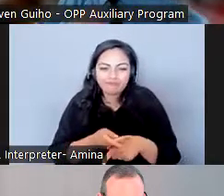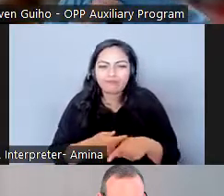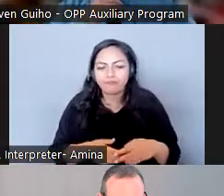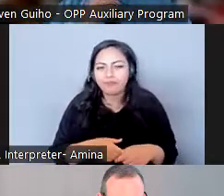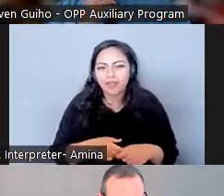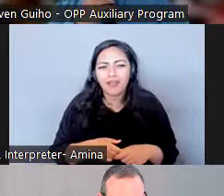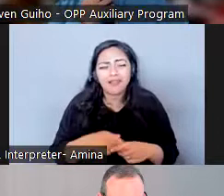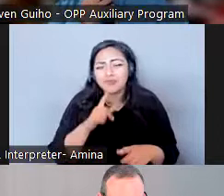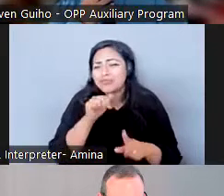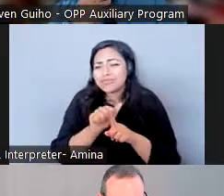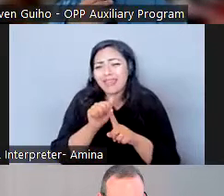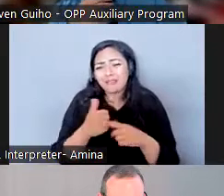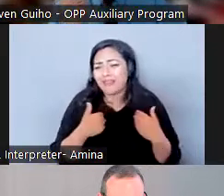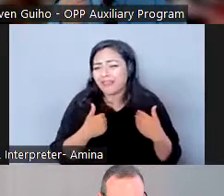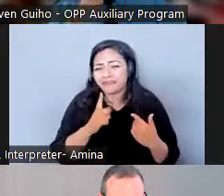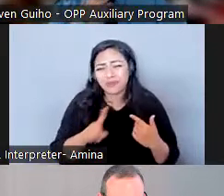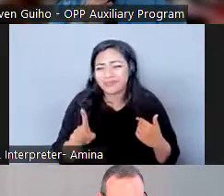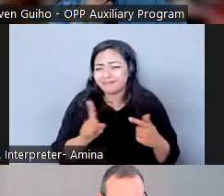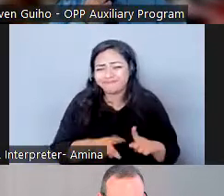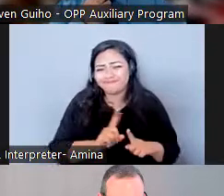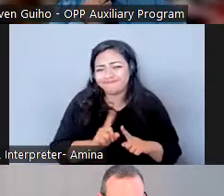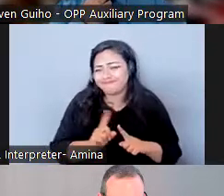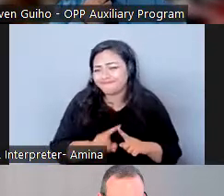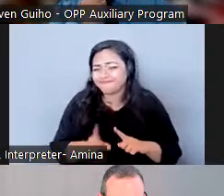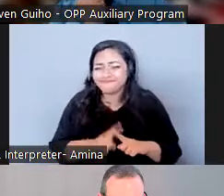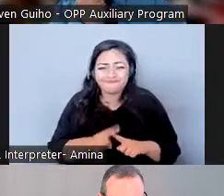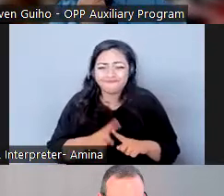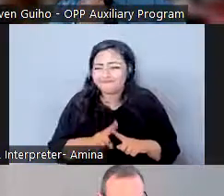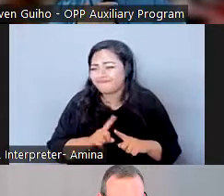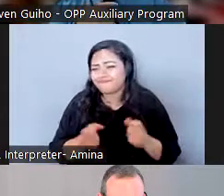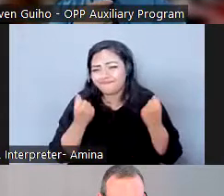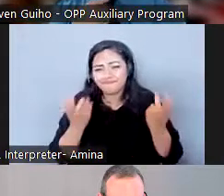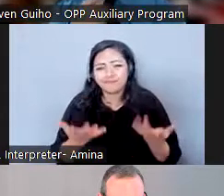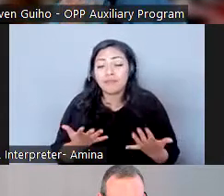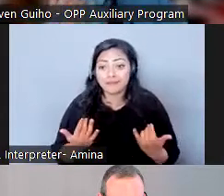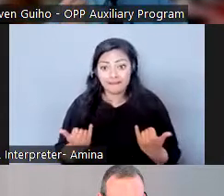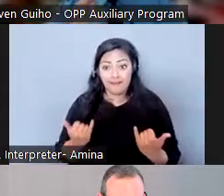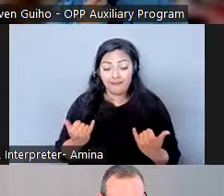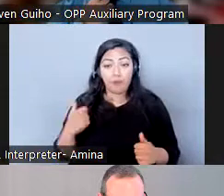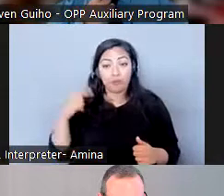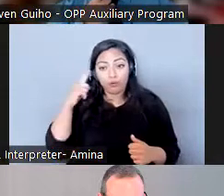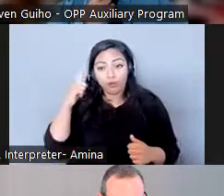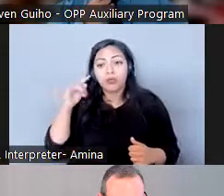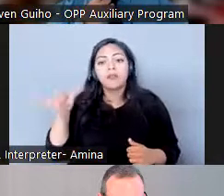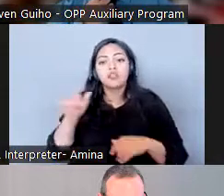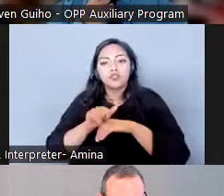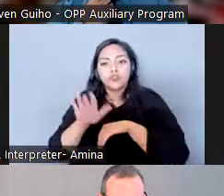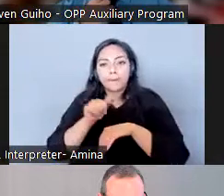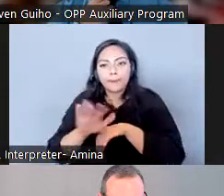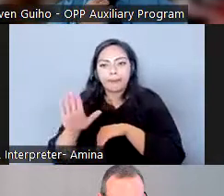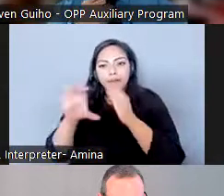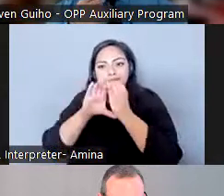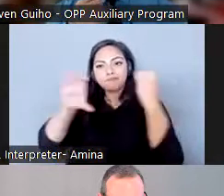There's it's scams for everything. There's one right now with shipping containers. So Mm,